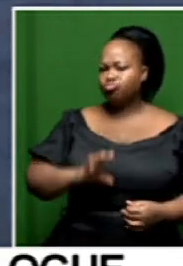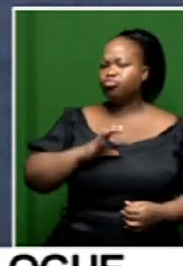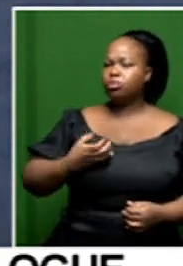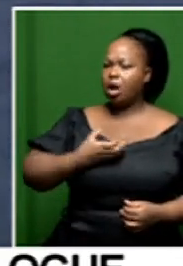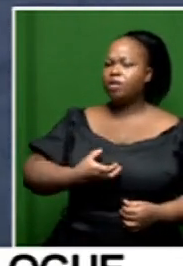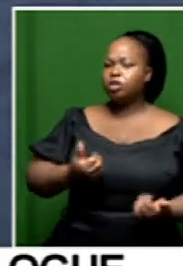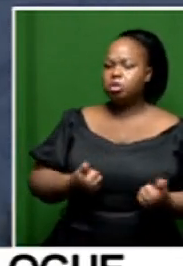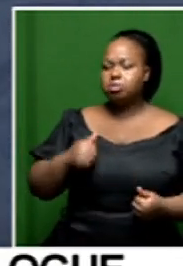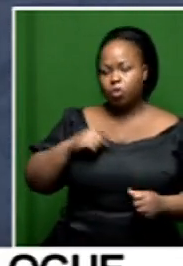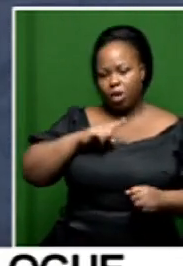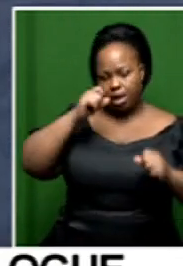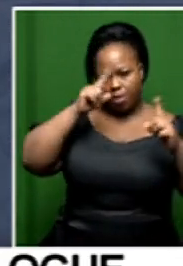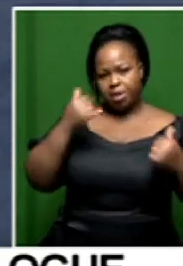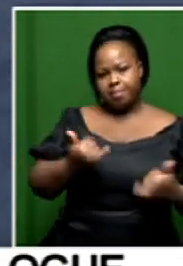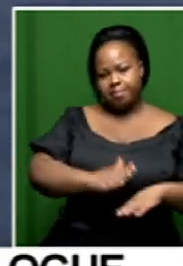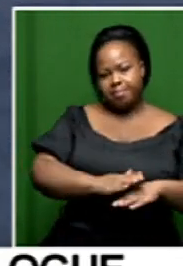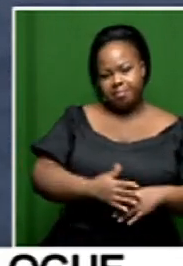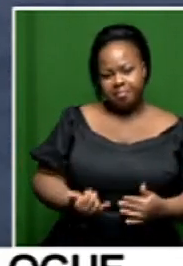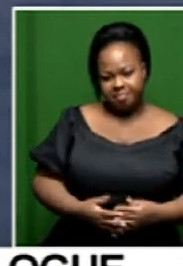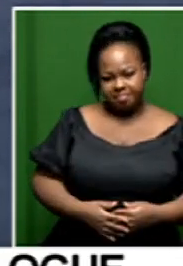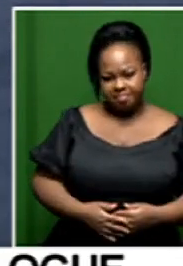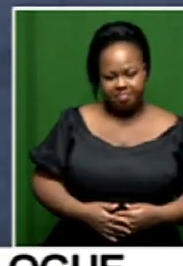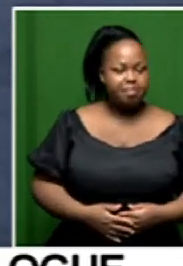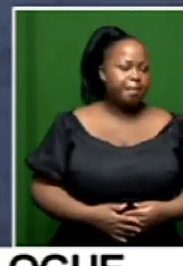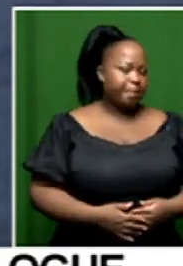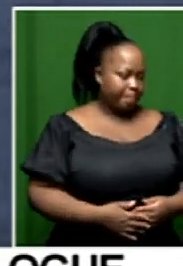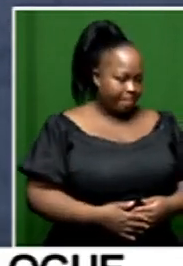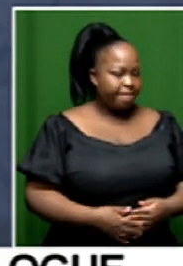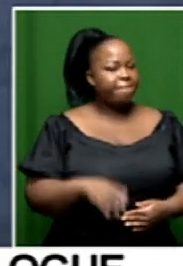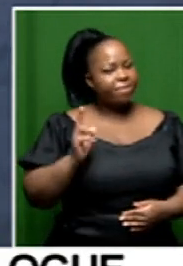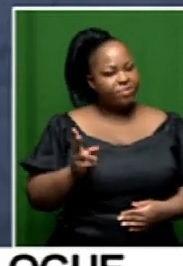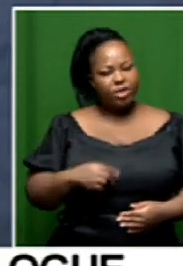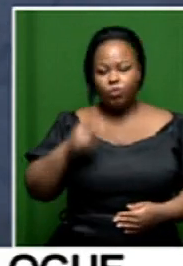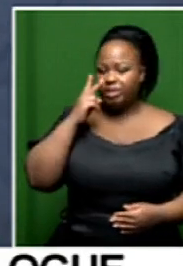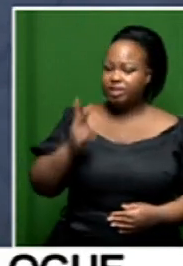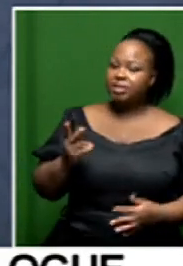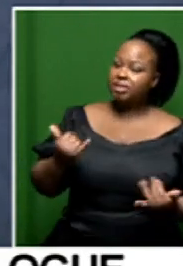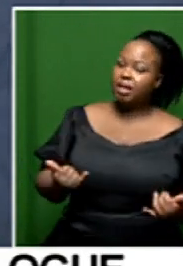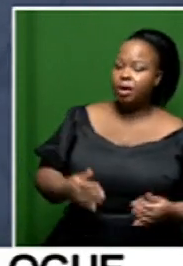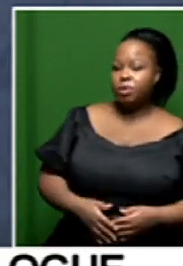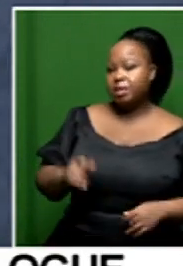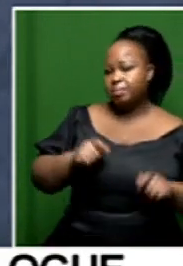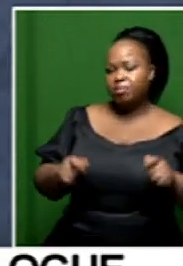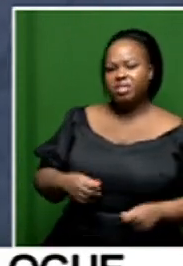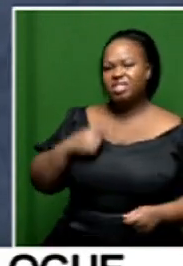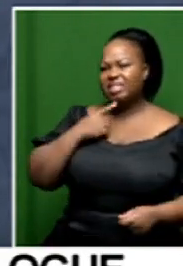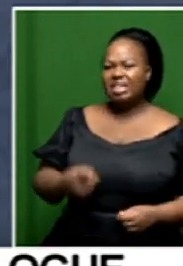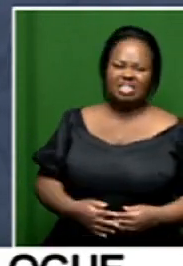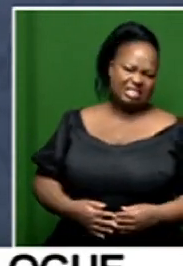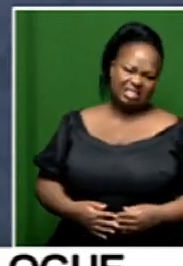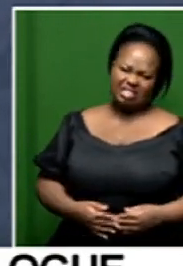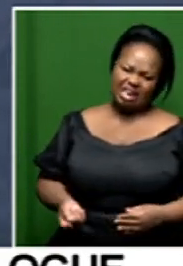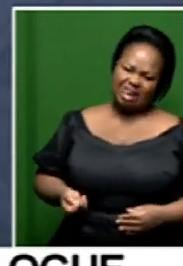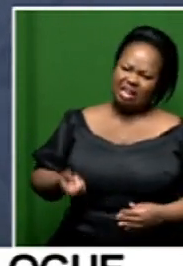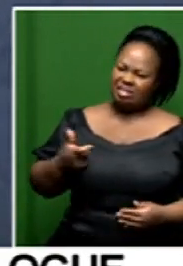awareness campaigns. And just lastly from me, we're seeing also that people are saying it's too